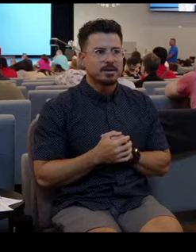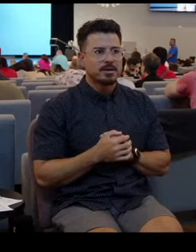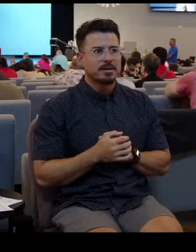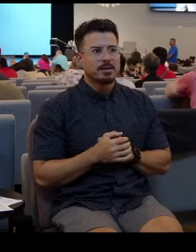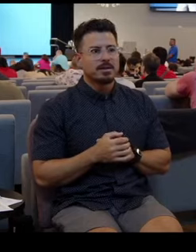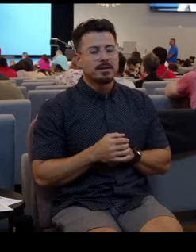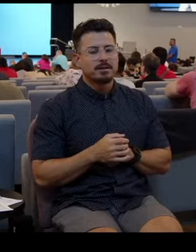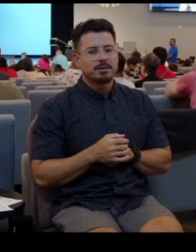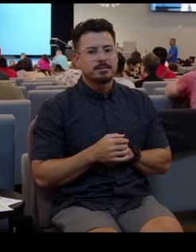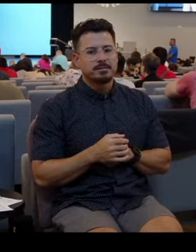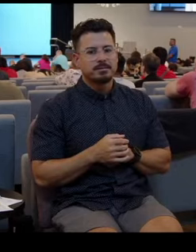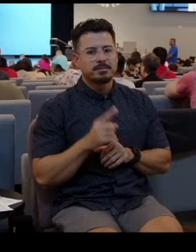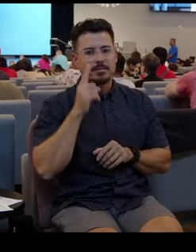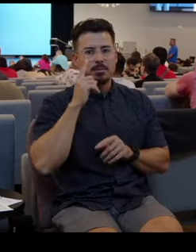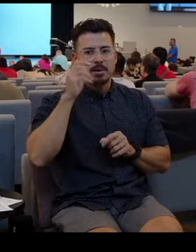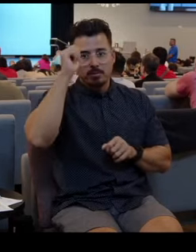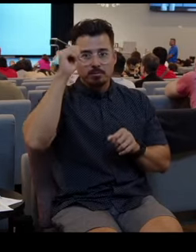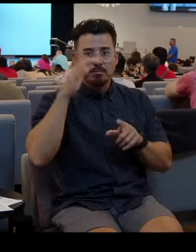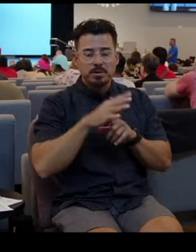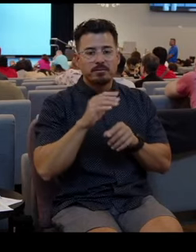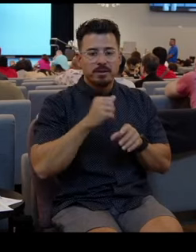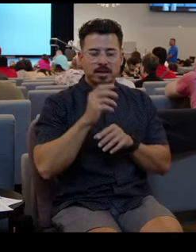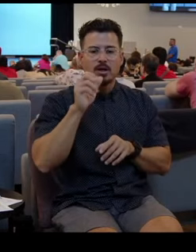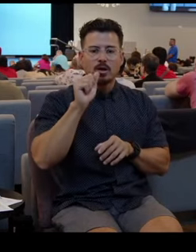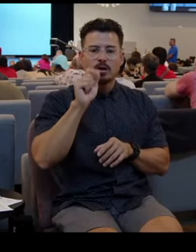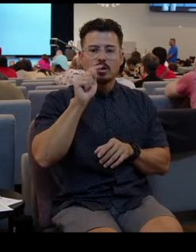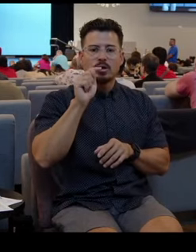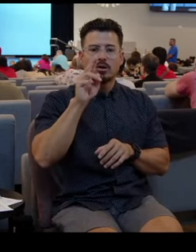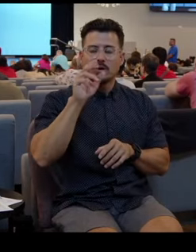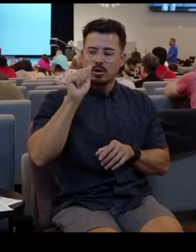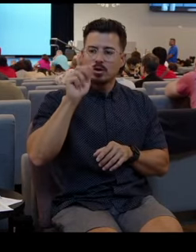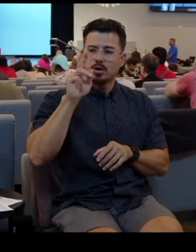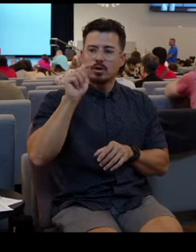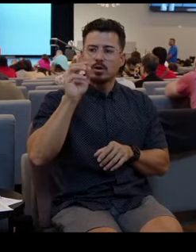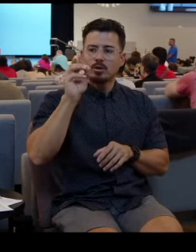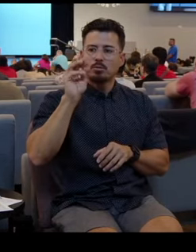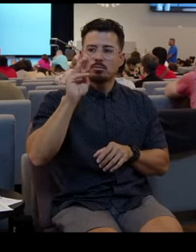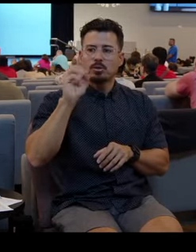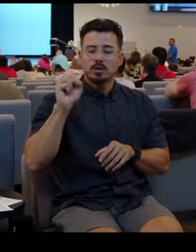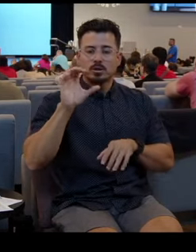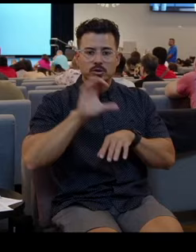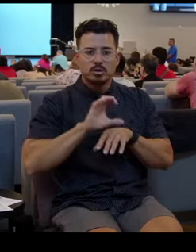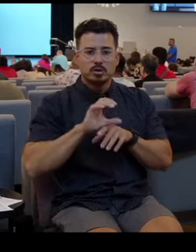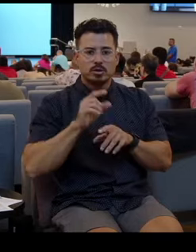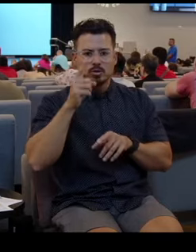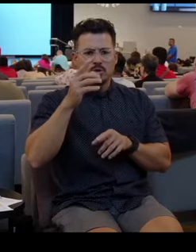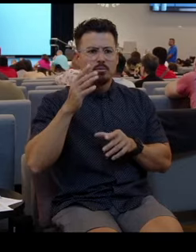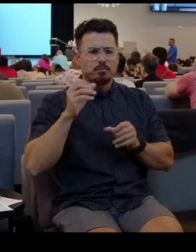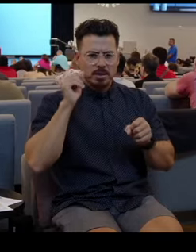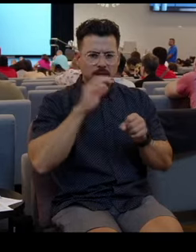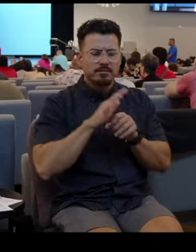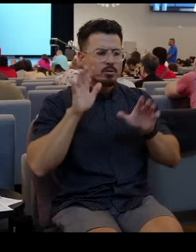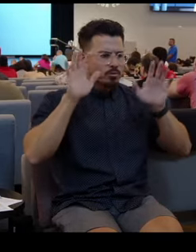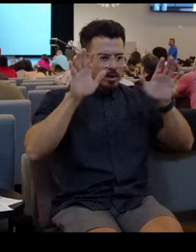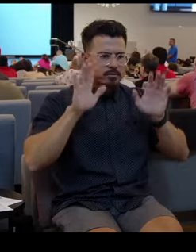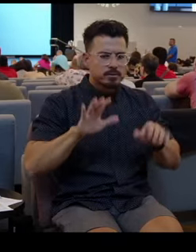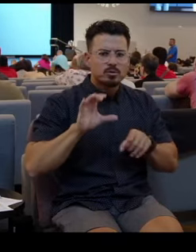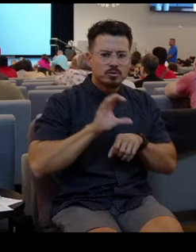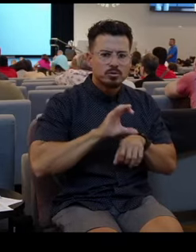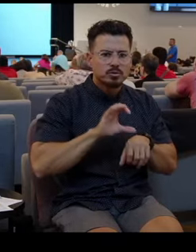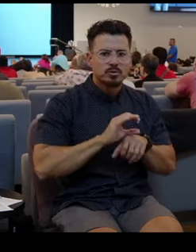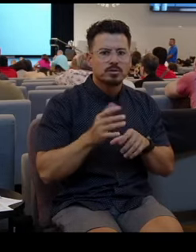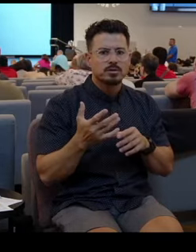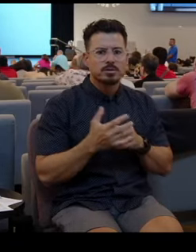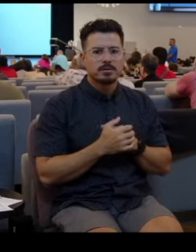So, but if you believe in the autonomous local church, right? Do you believe in the wonder of the local church? All you